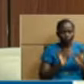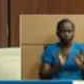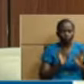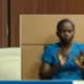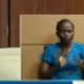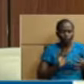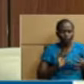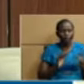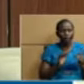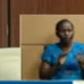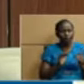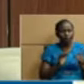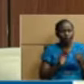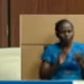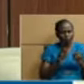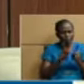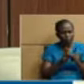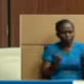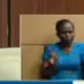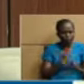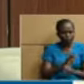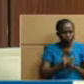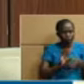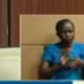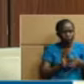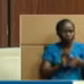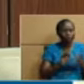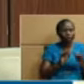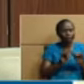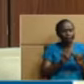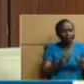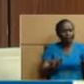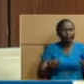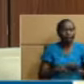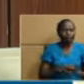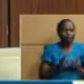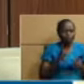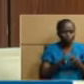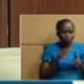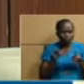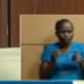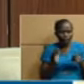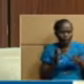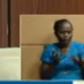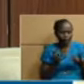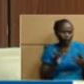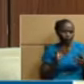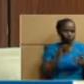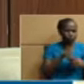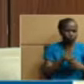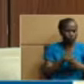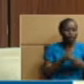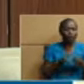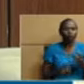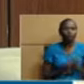coexistence. And therefore it provides opportunities for people to tap into their potential and create wealth. That is